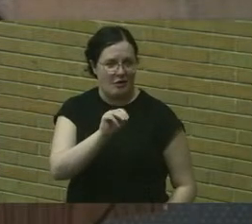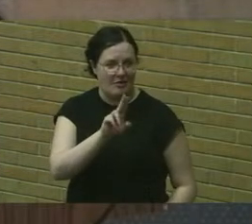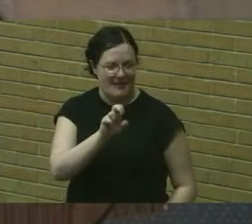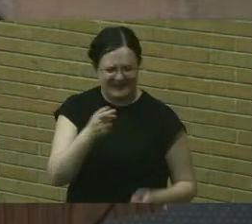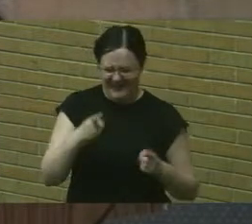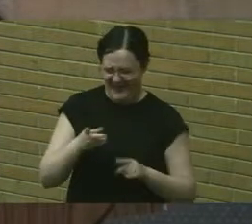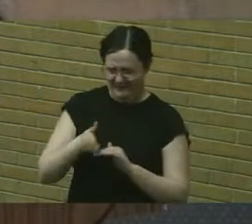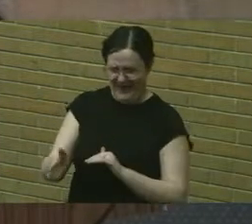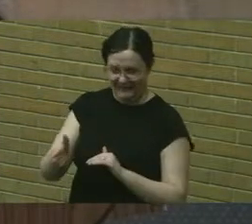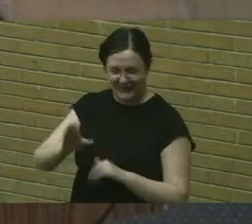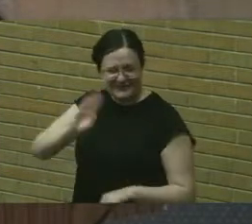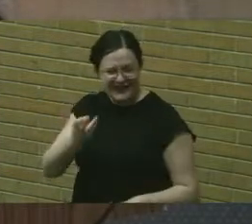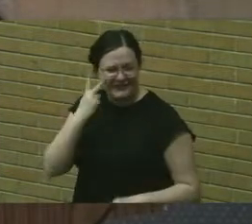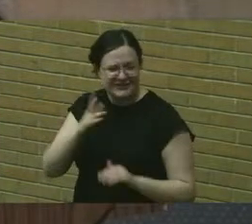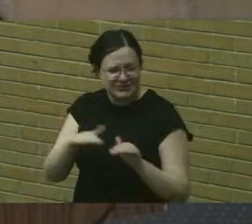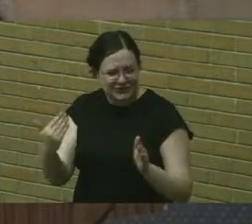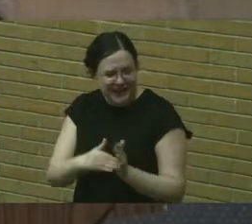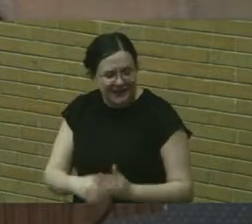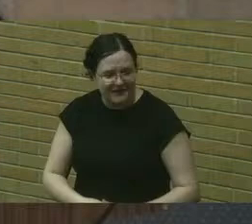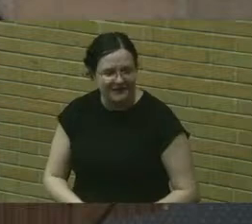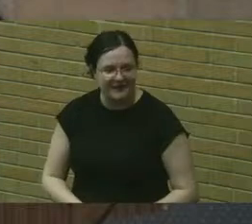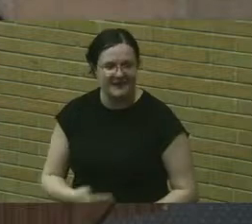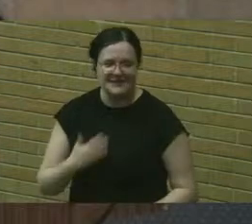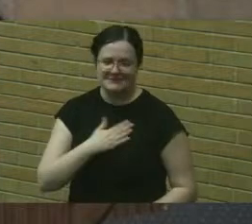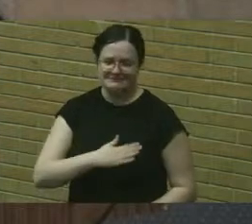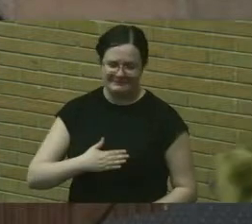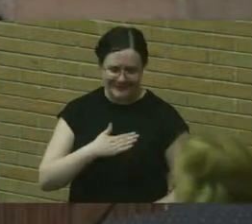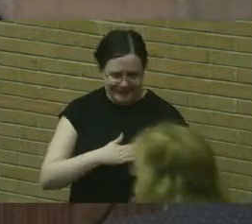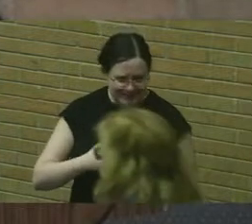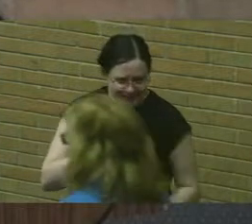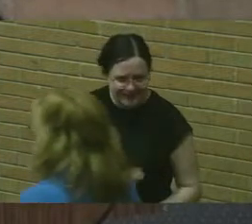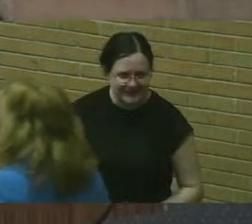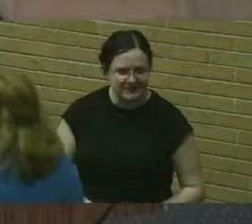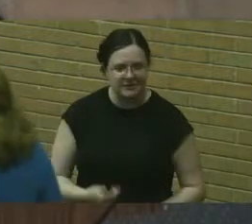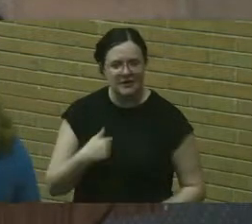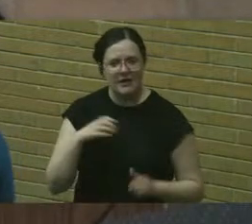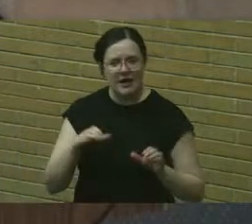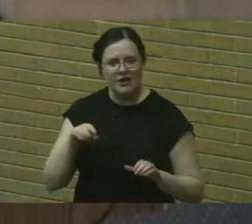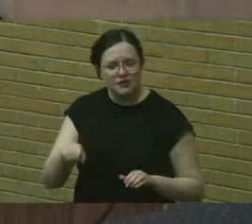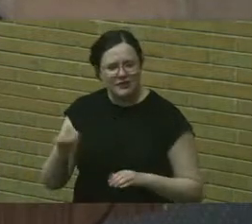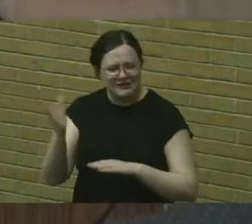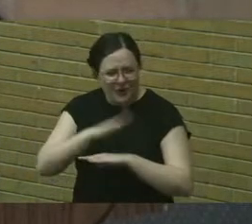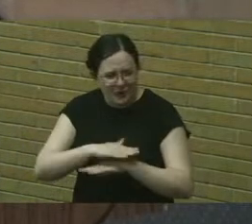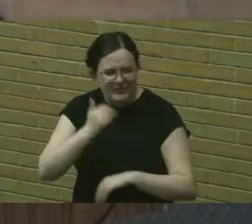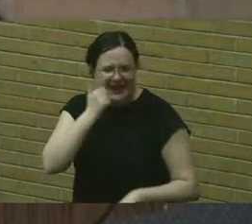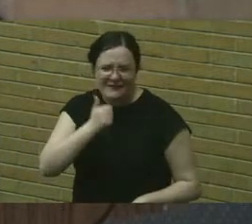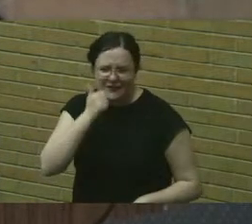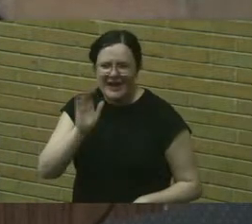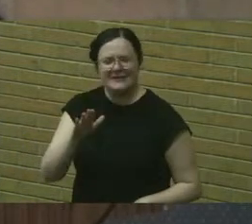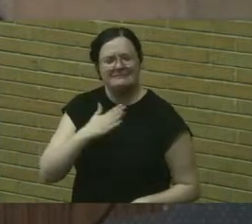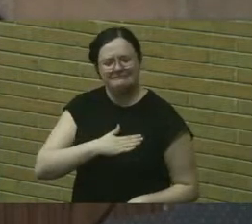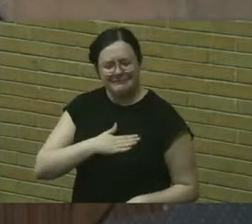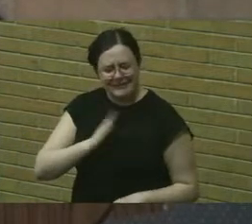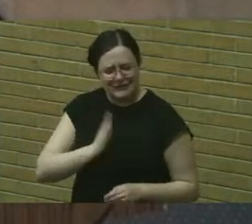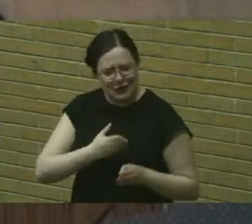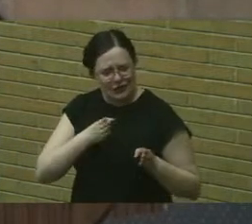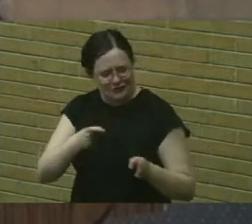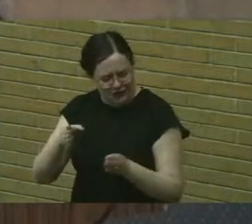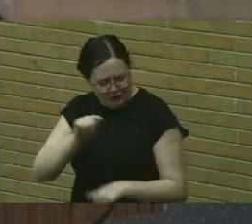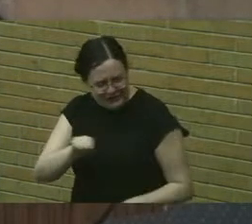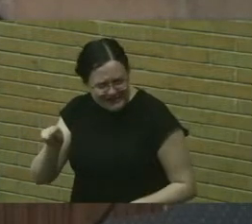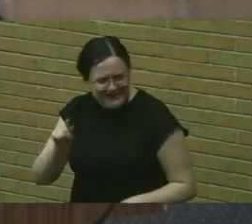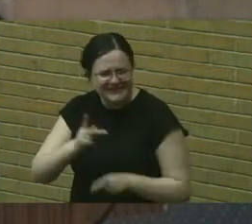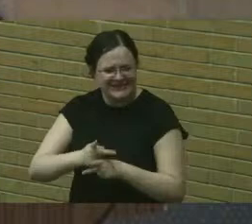Please, I do this all day, every day. Keep our roads safe. Please keep our children safe on